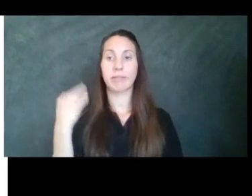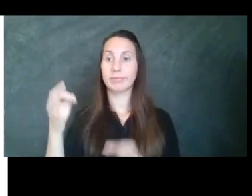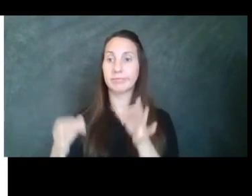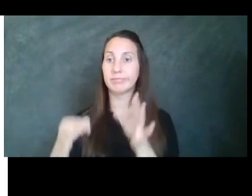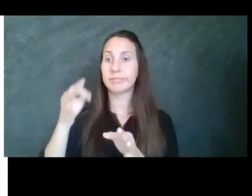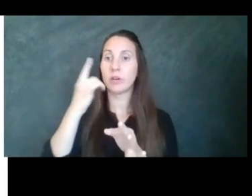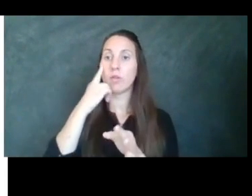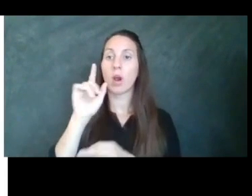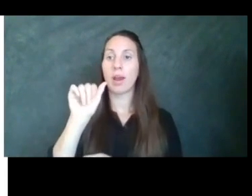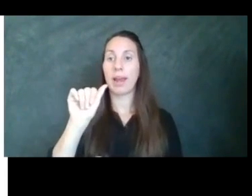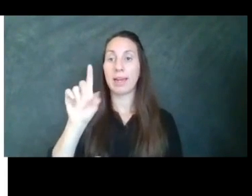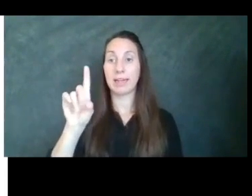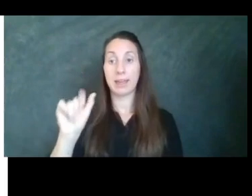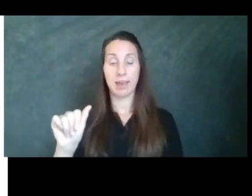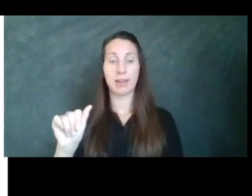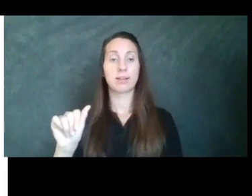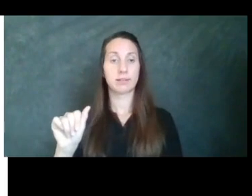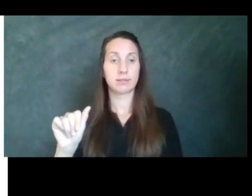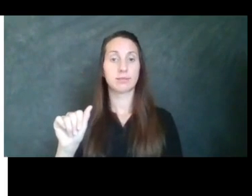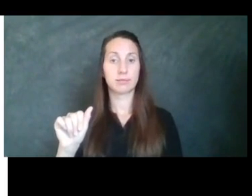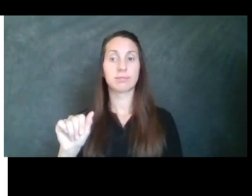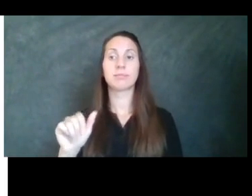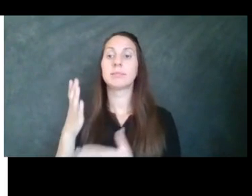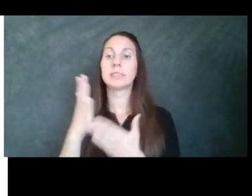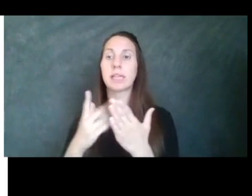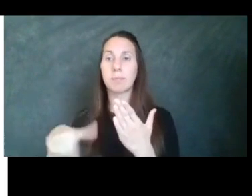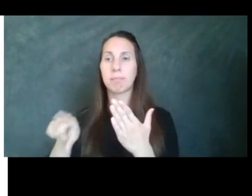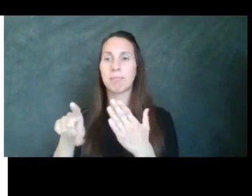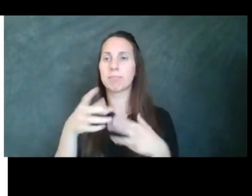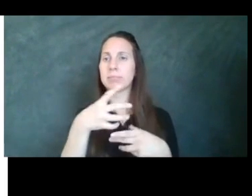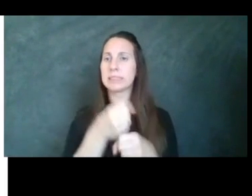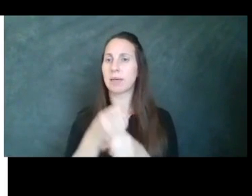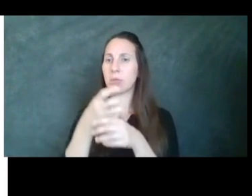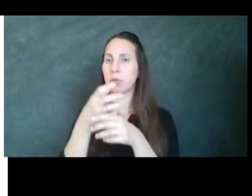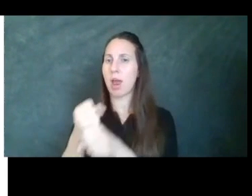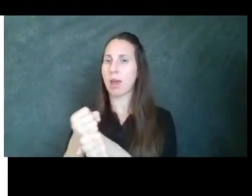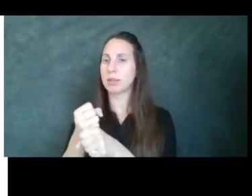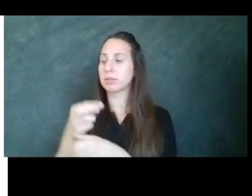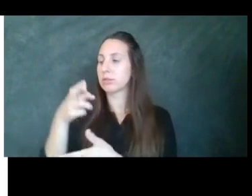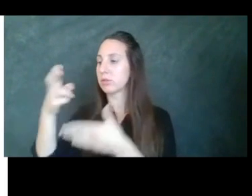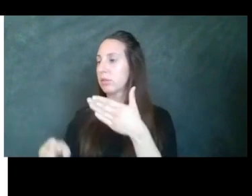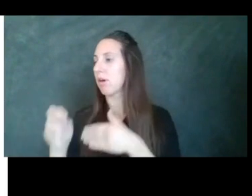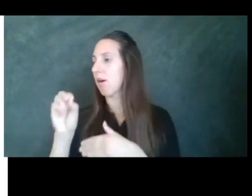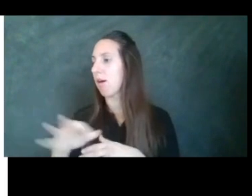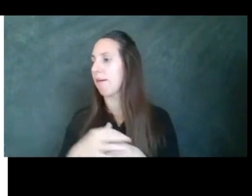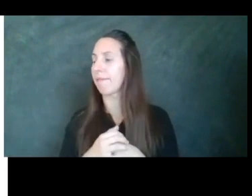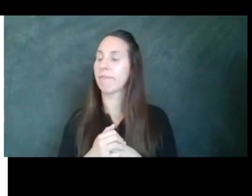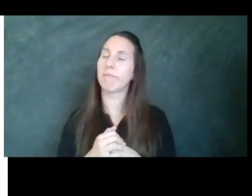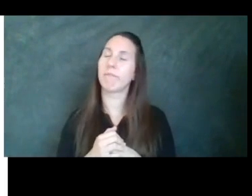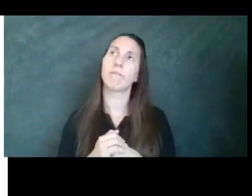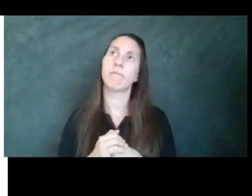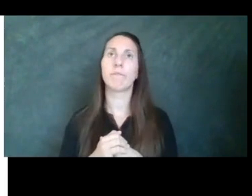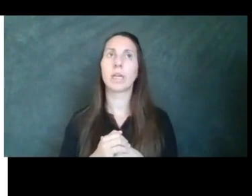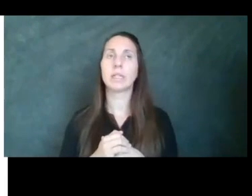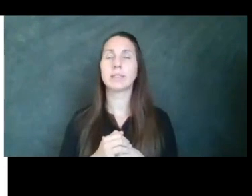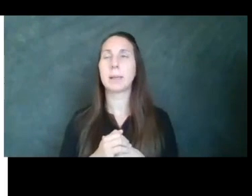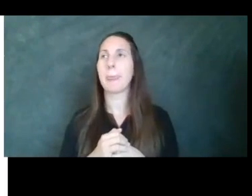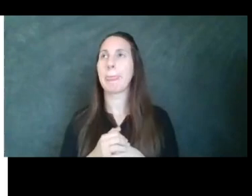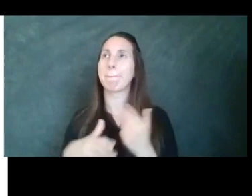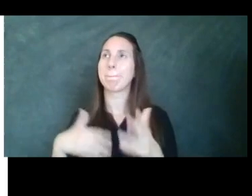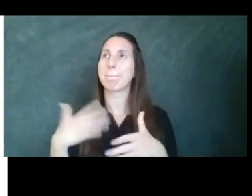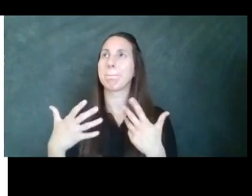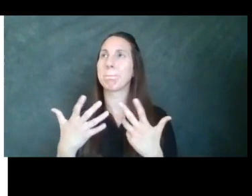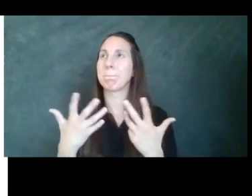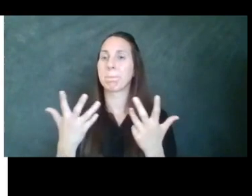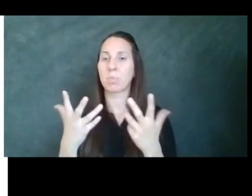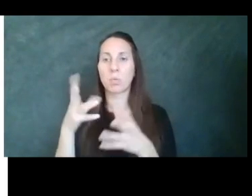ADA. And some of them summarize the result of what was included in